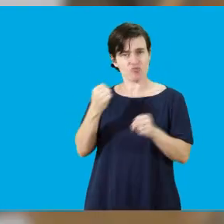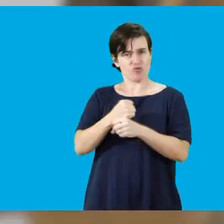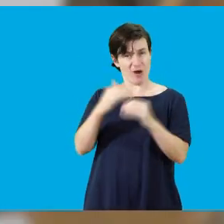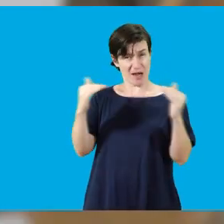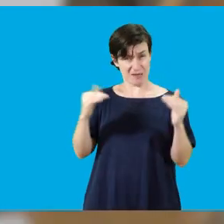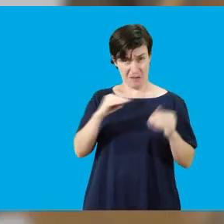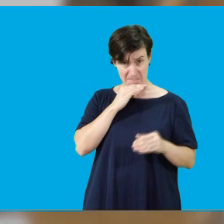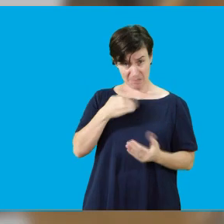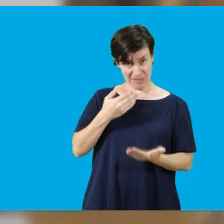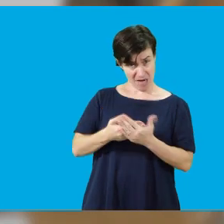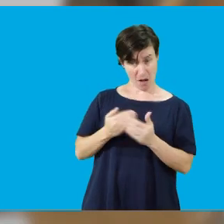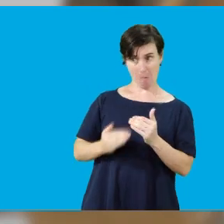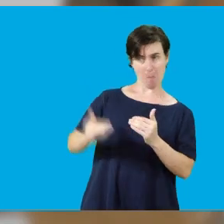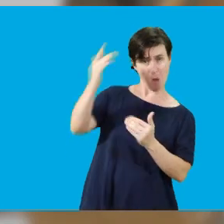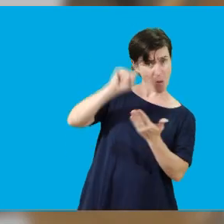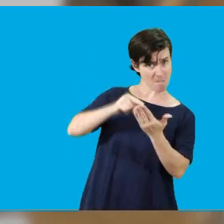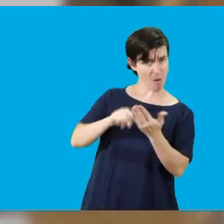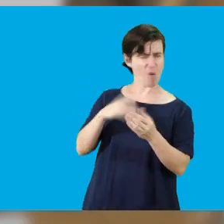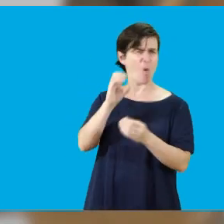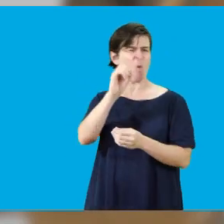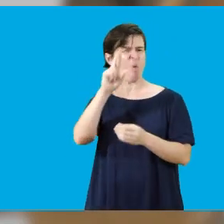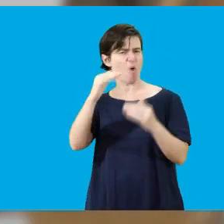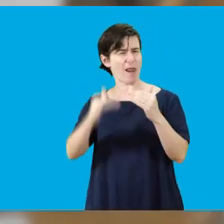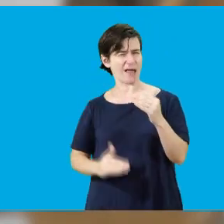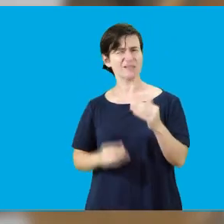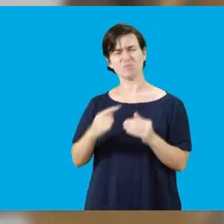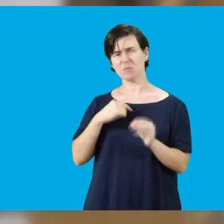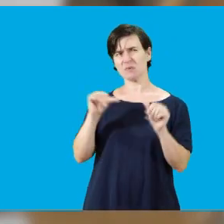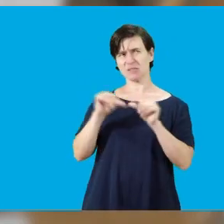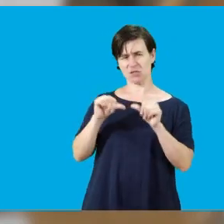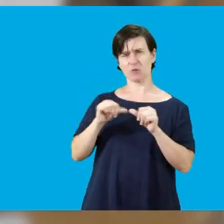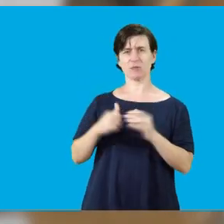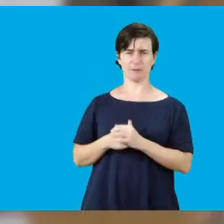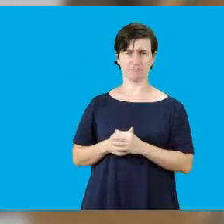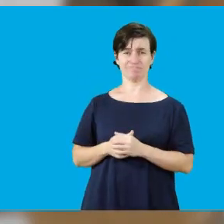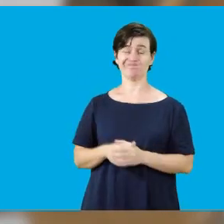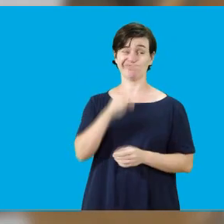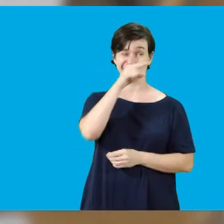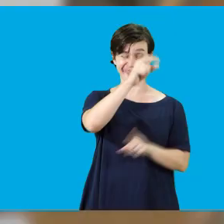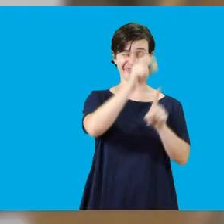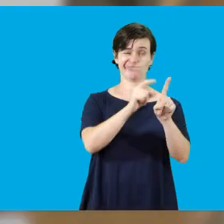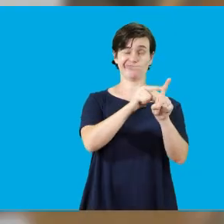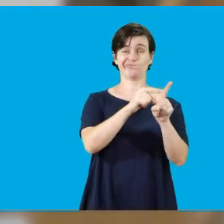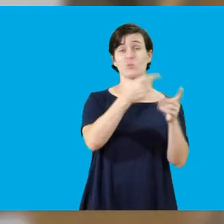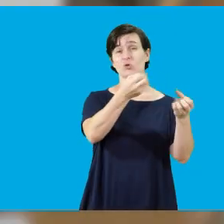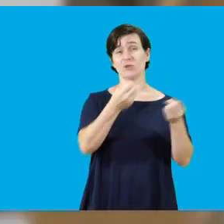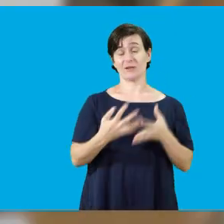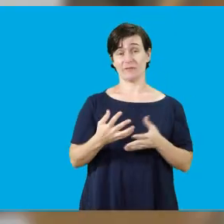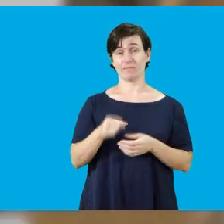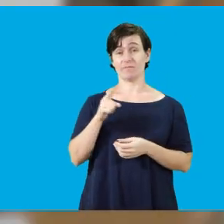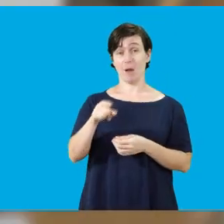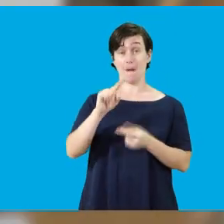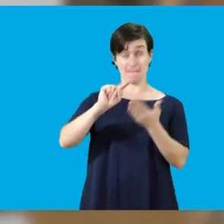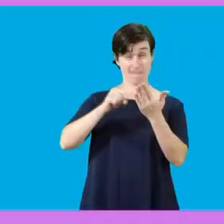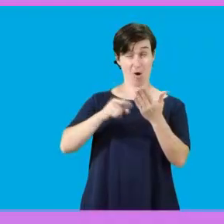Because I'll be repeating this grade. Am I going to get more marks or am I going to get less marks? So that's what she's trying to do. Then Nolo